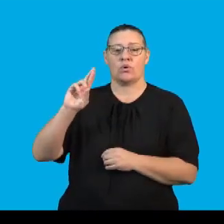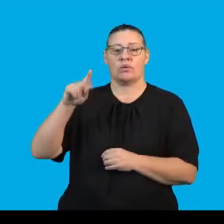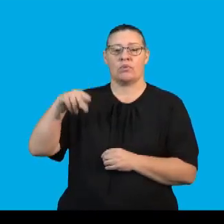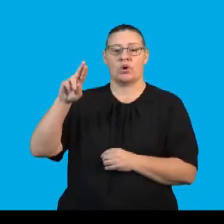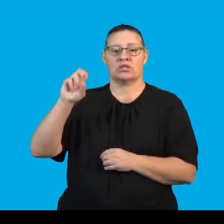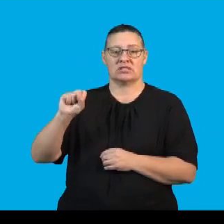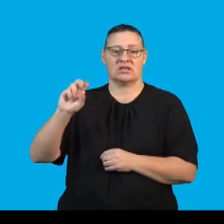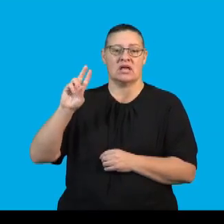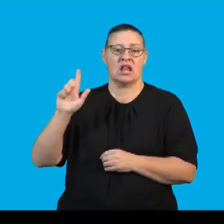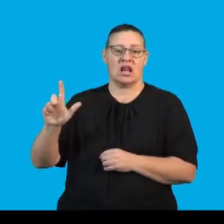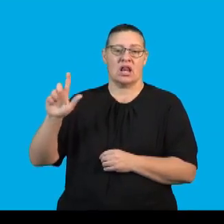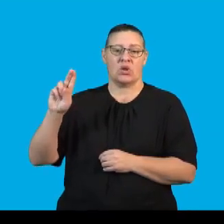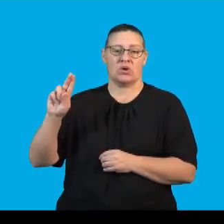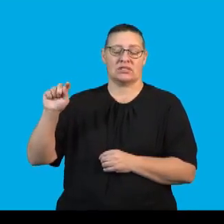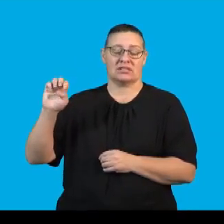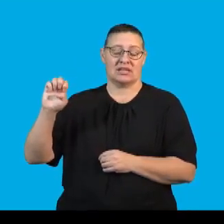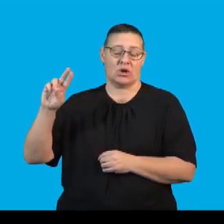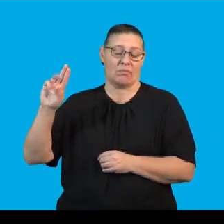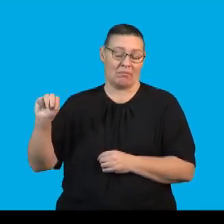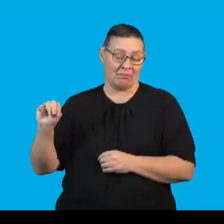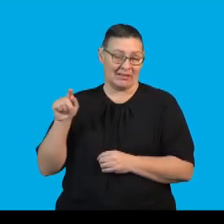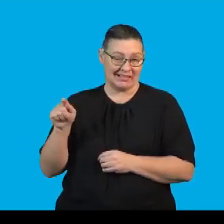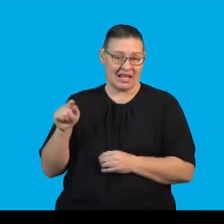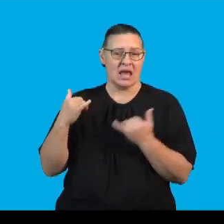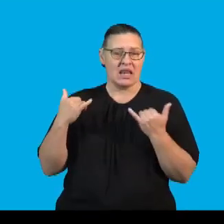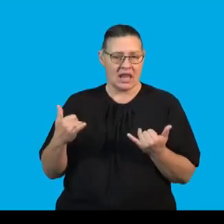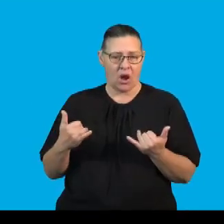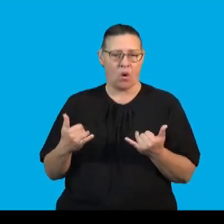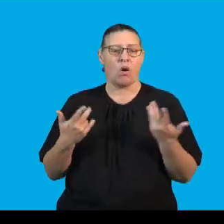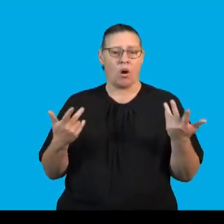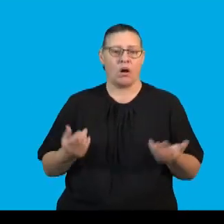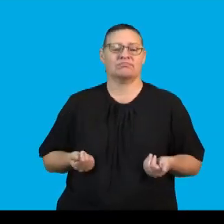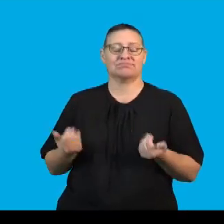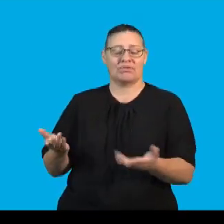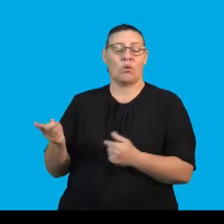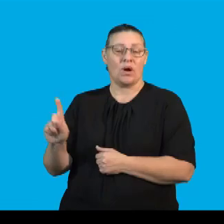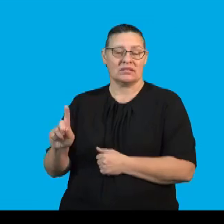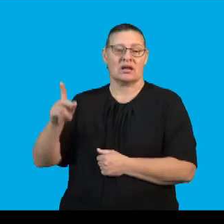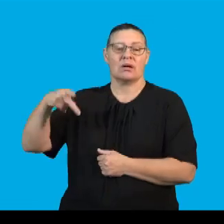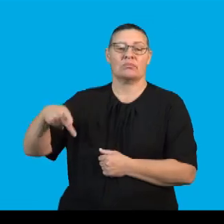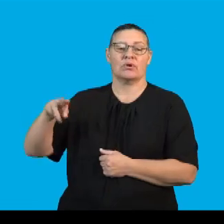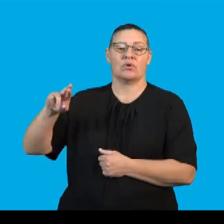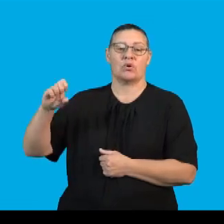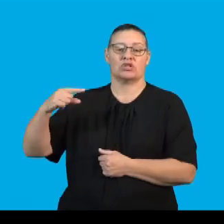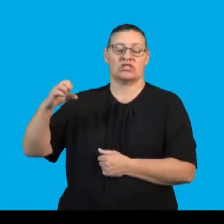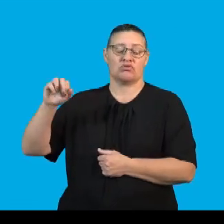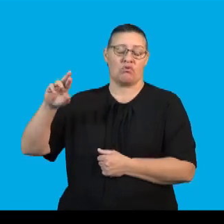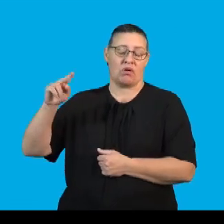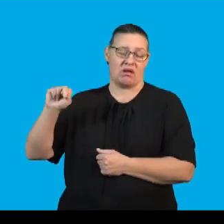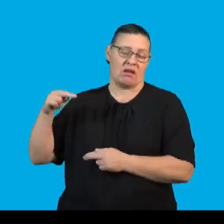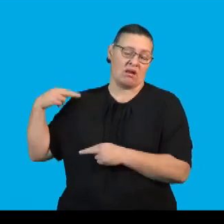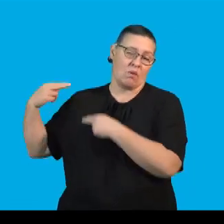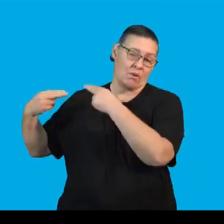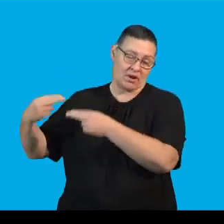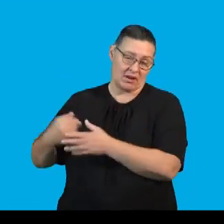corpus luteum. This is corpus luteum. And interesting enough, corpus luteum now secretes progesterone hormone.